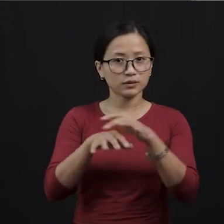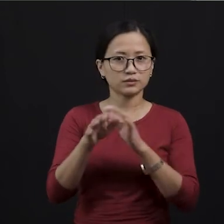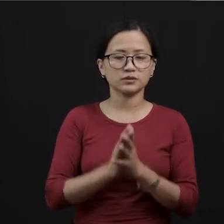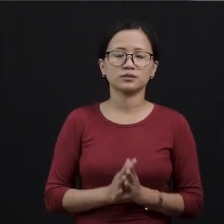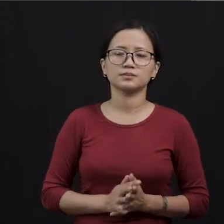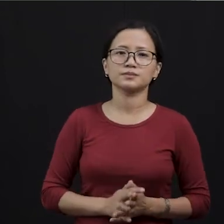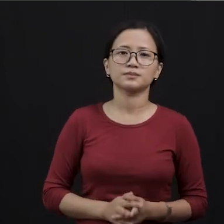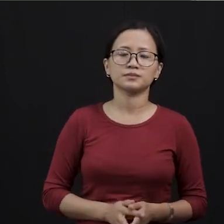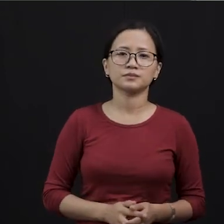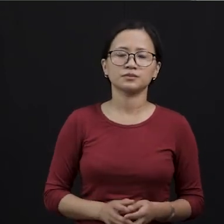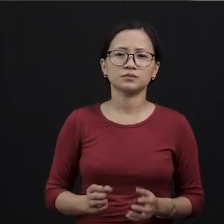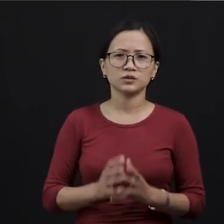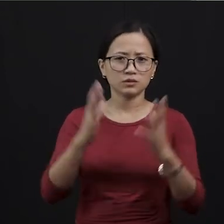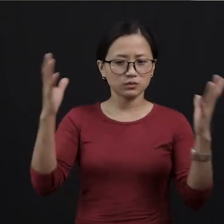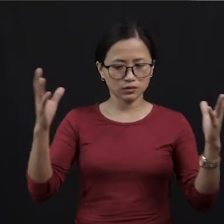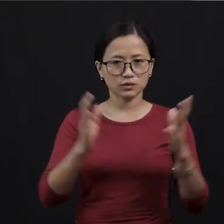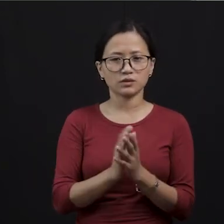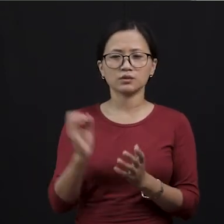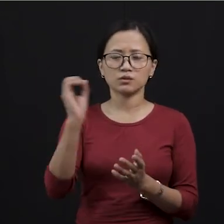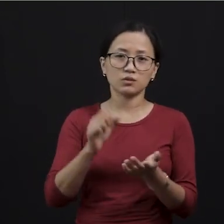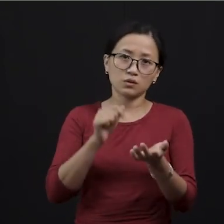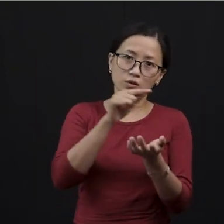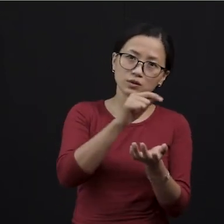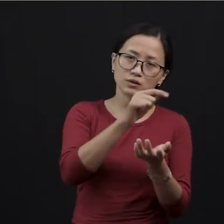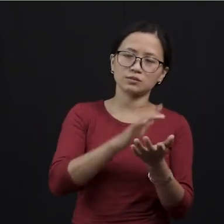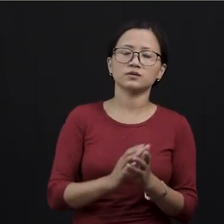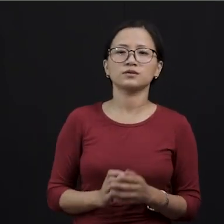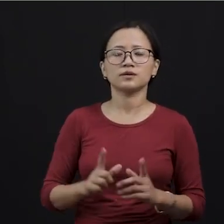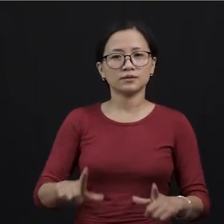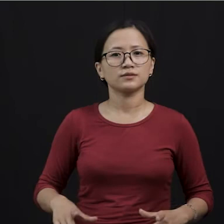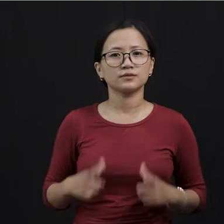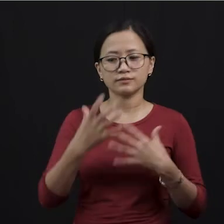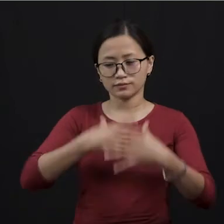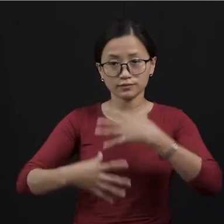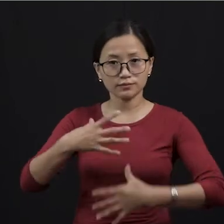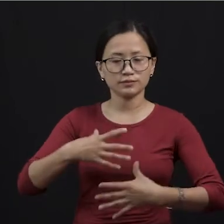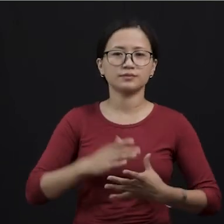habitat, many organisms can survive. Okay, let us see the different kinds of